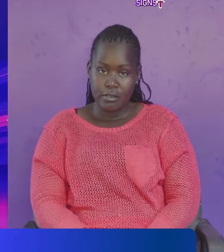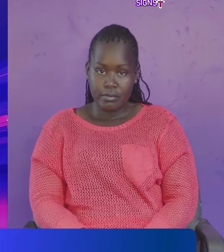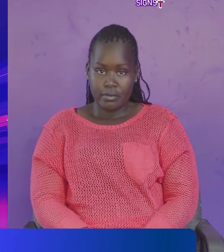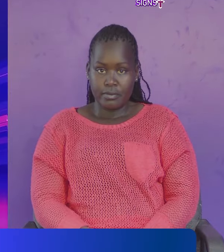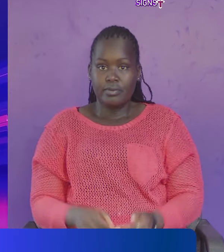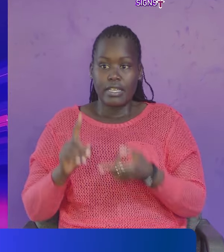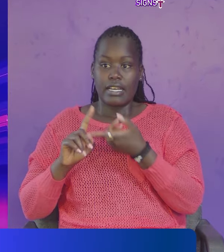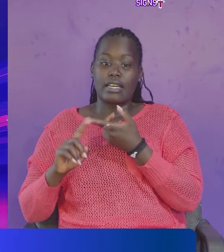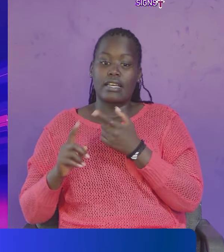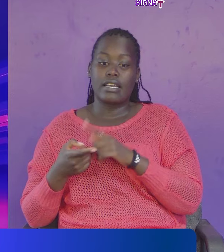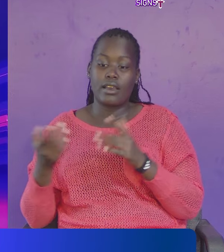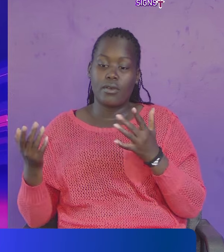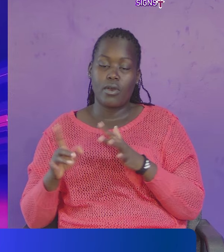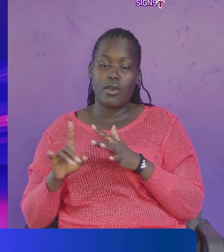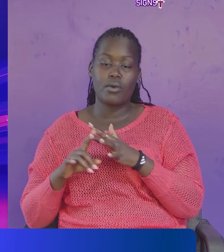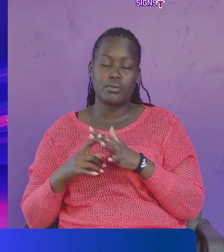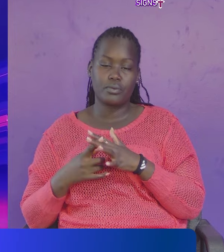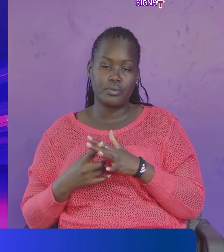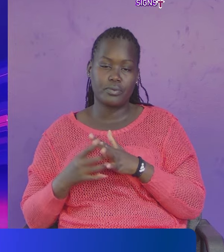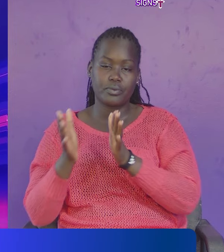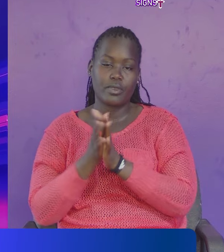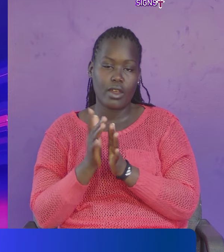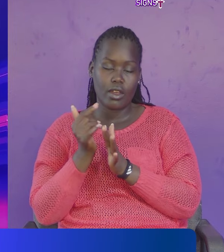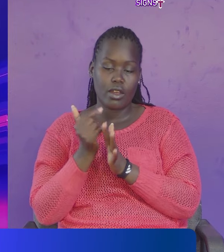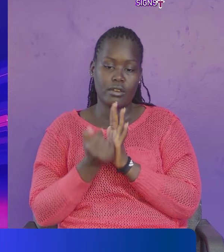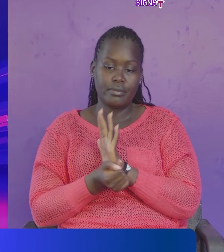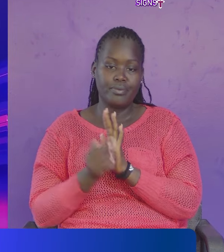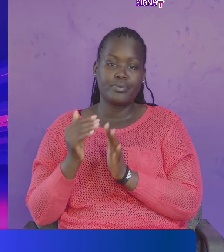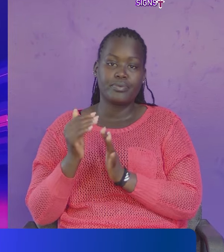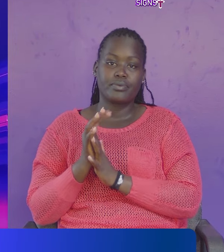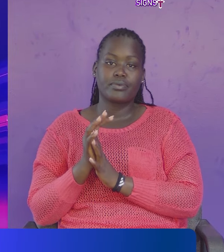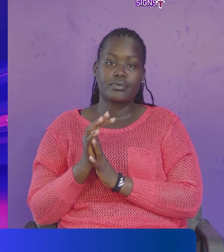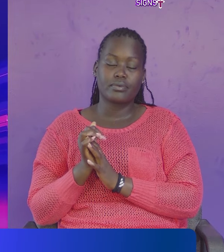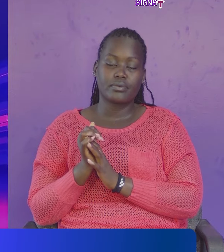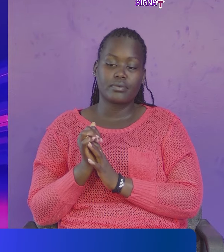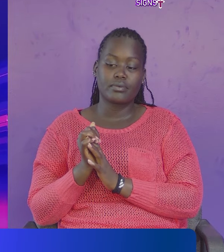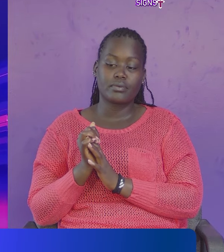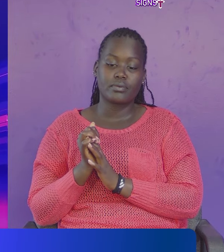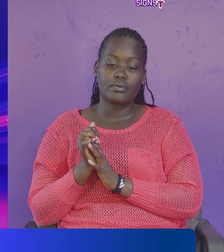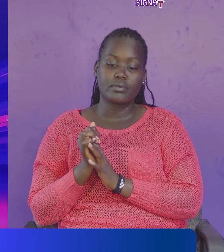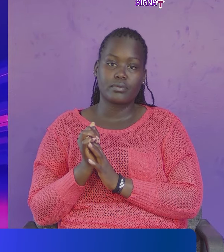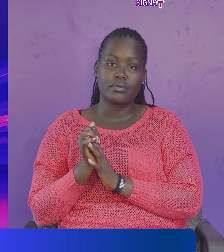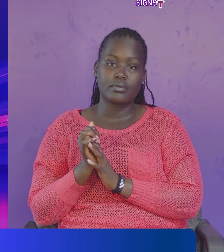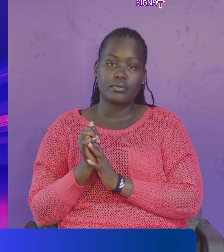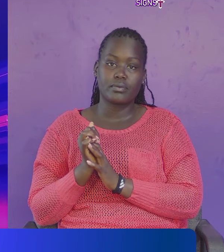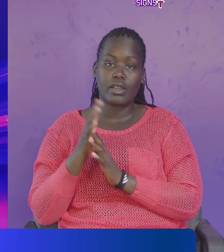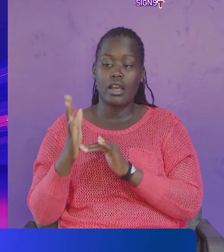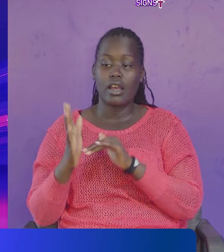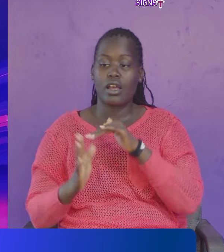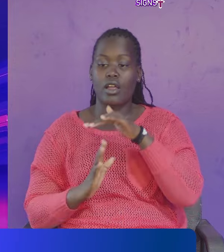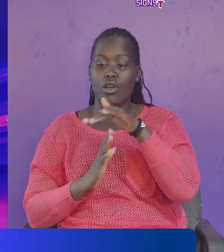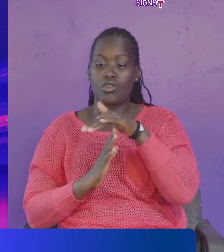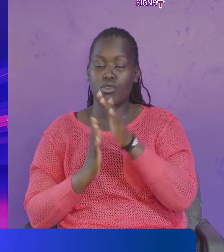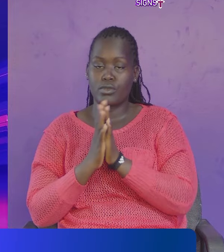And that is where we started off with the daily's roundup. And the headline in the Standard